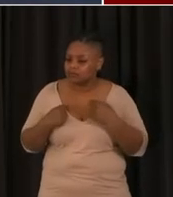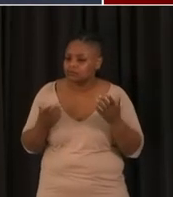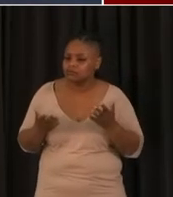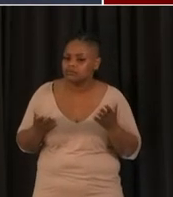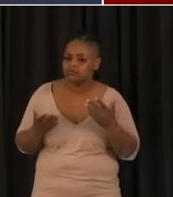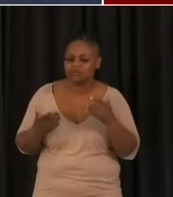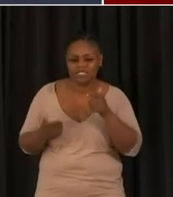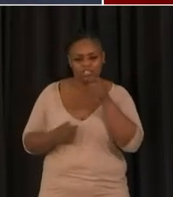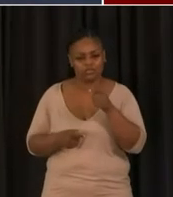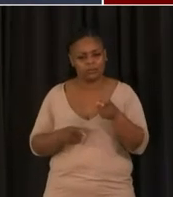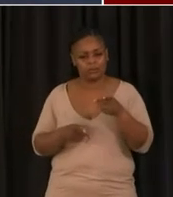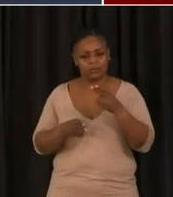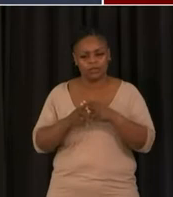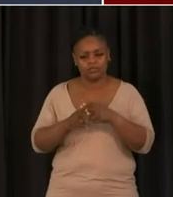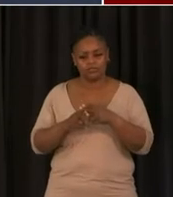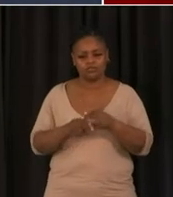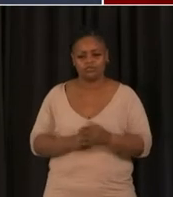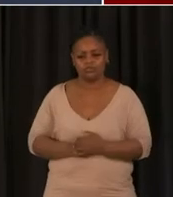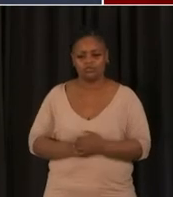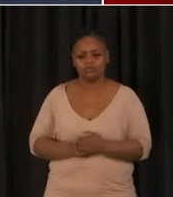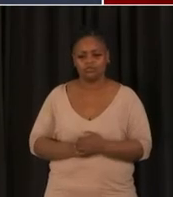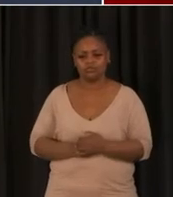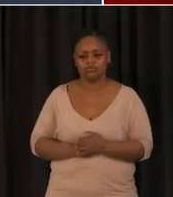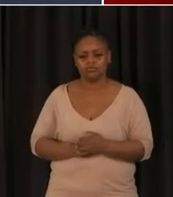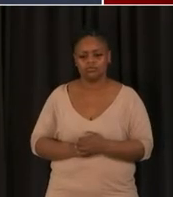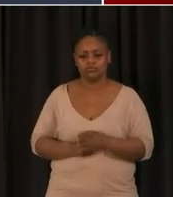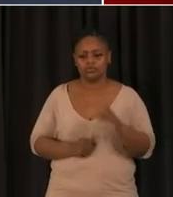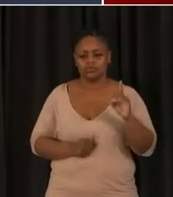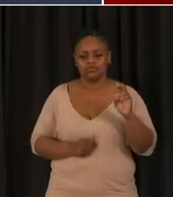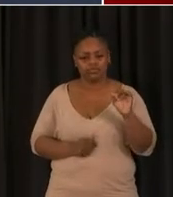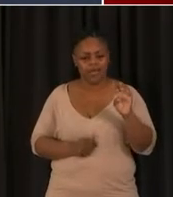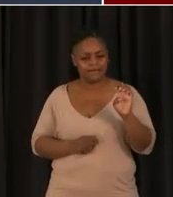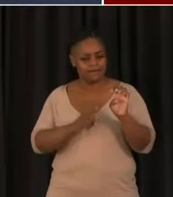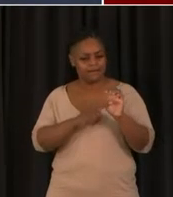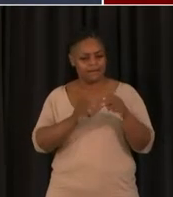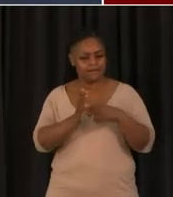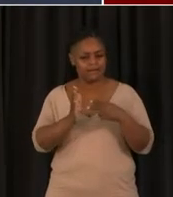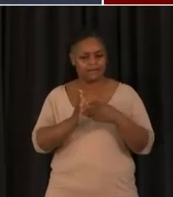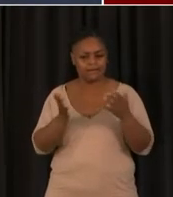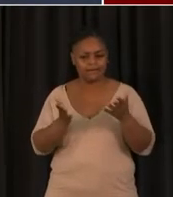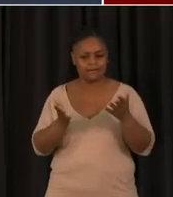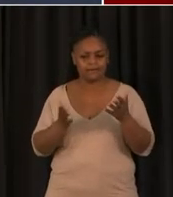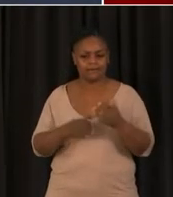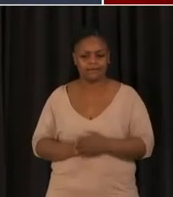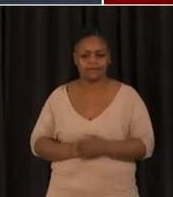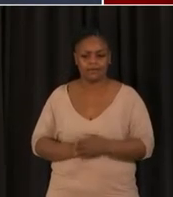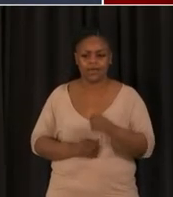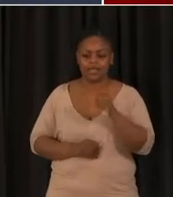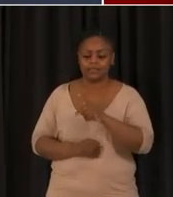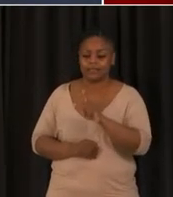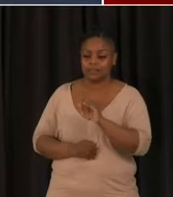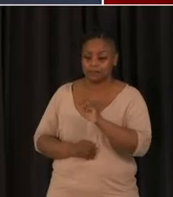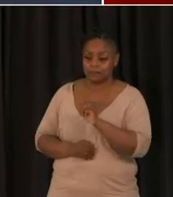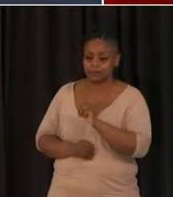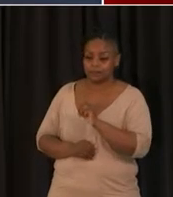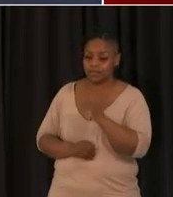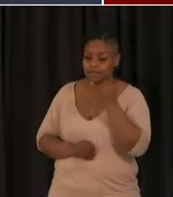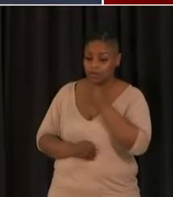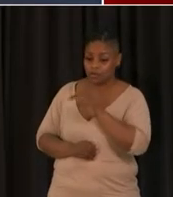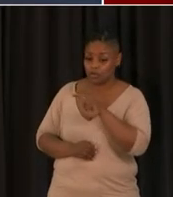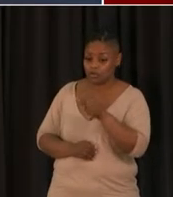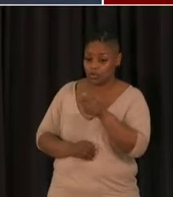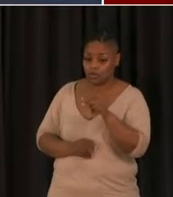we don't want to discount the fact that many D.C. residents still face deep financial challenges right now. So about 1 in 4 Washingtonians